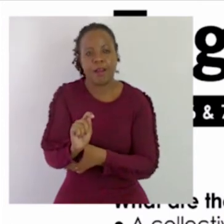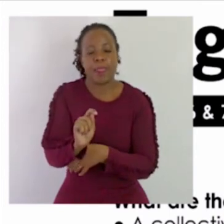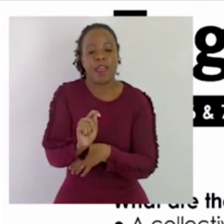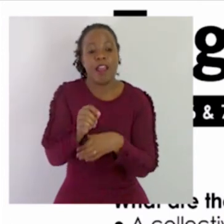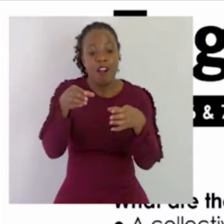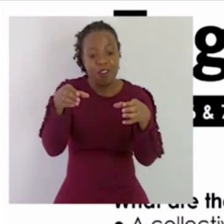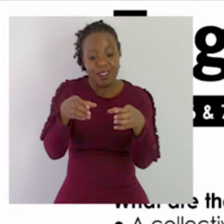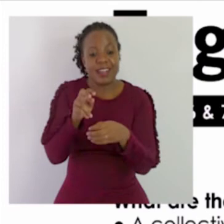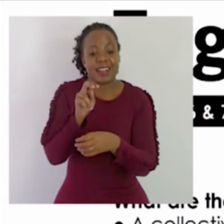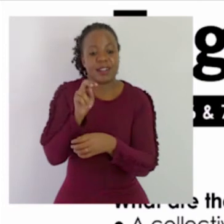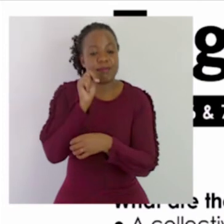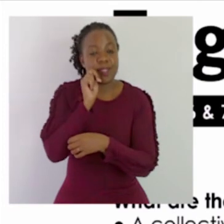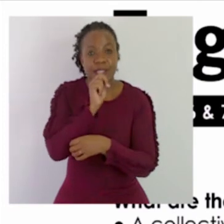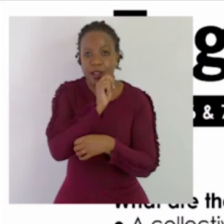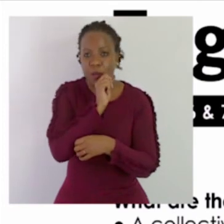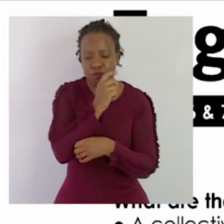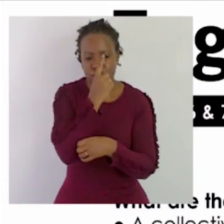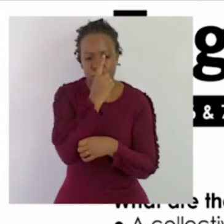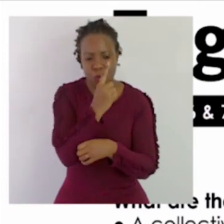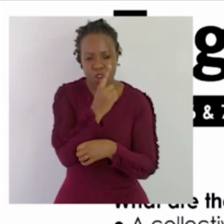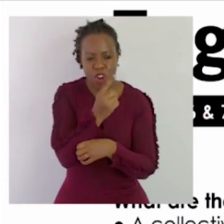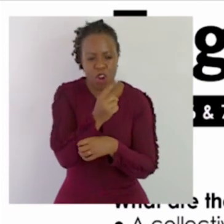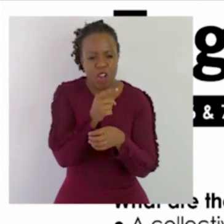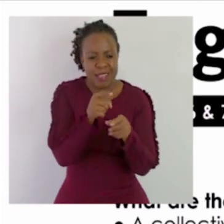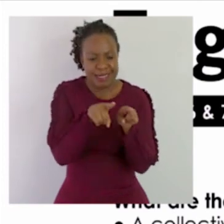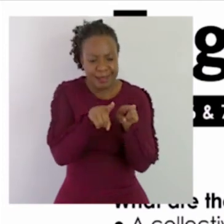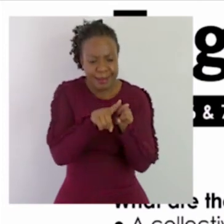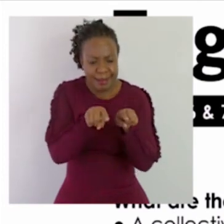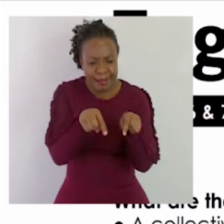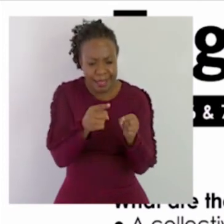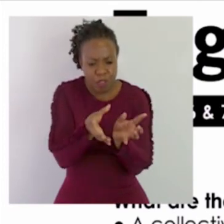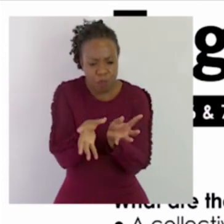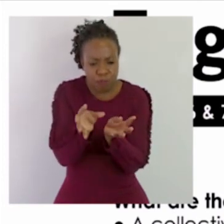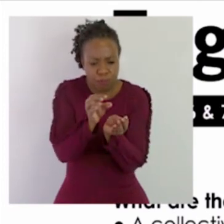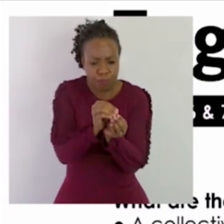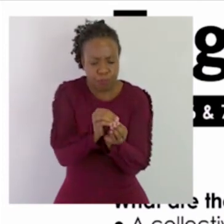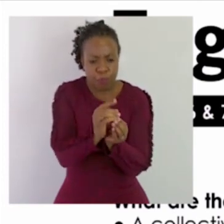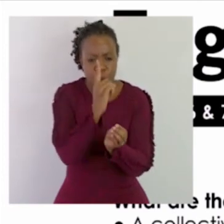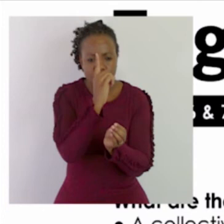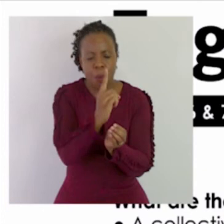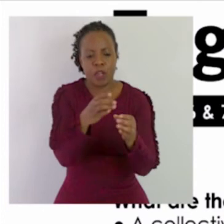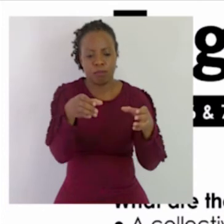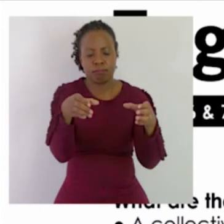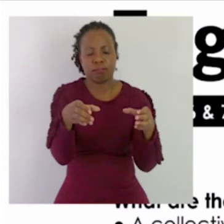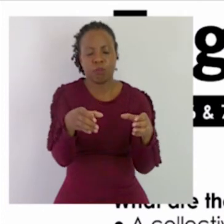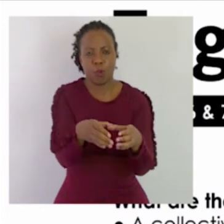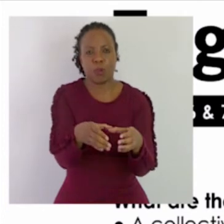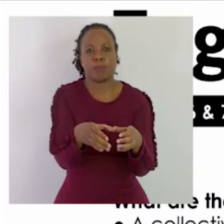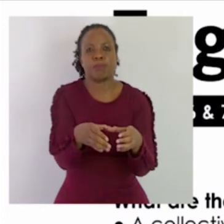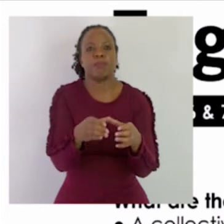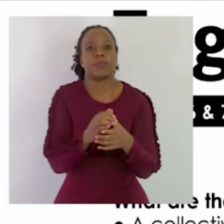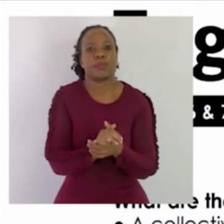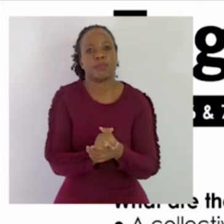Right, collective nouns. As the name suggests, collective, this is a grouping either of